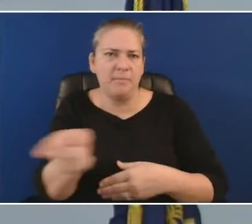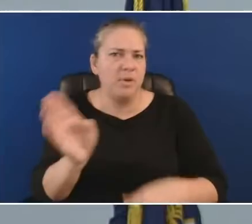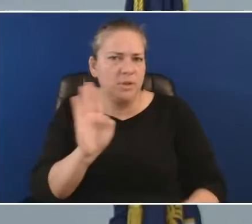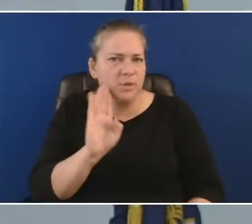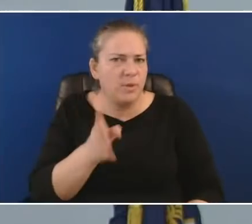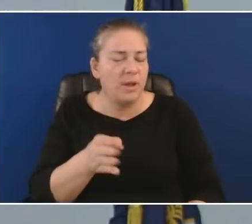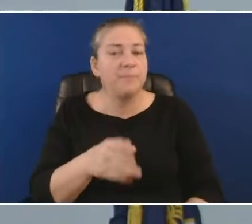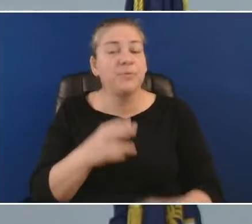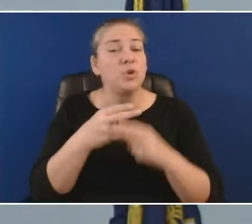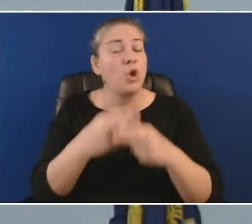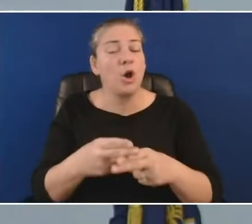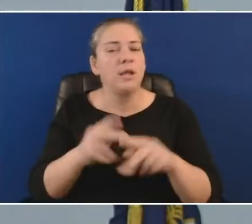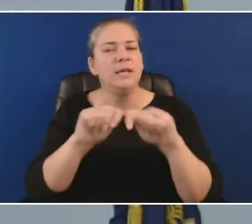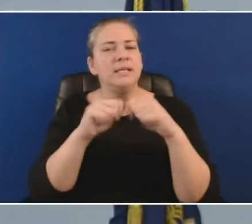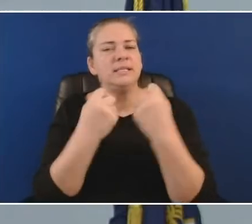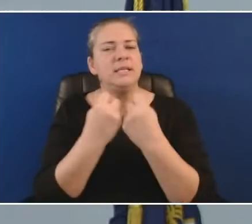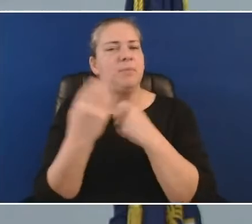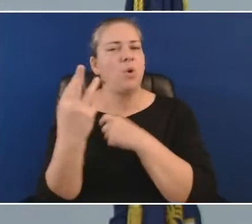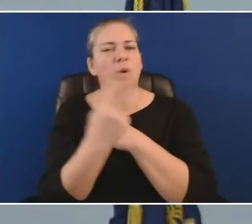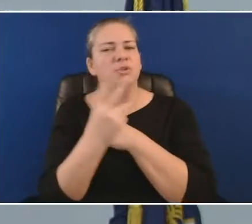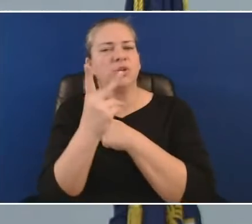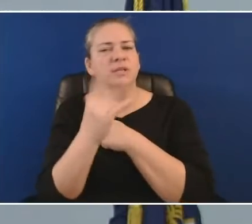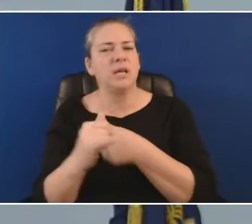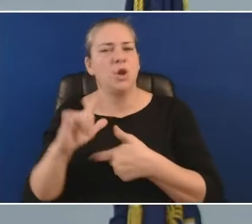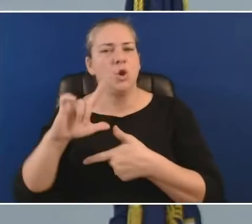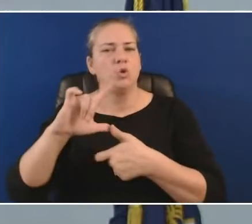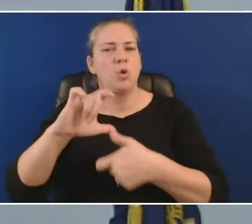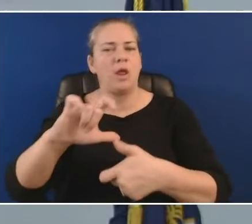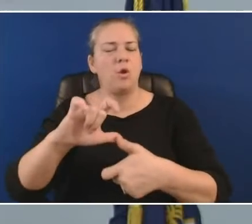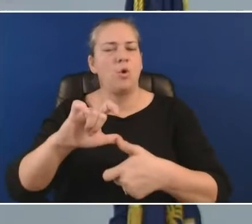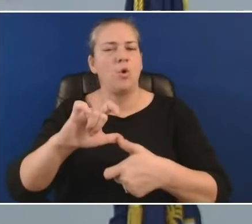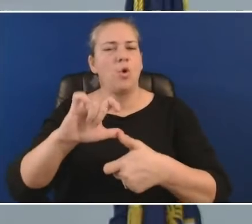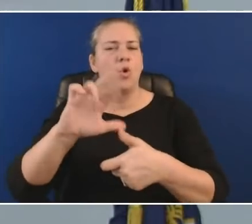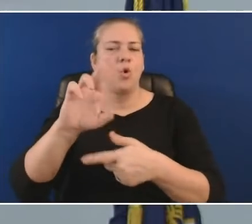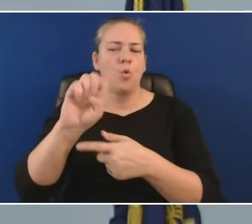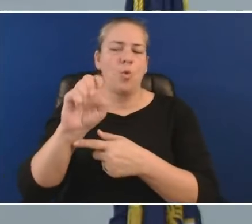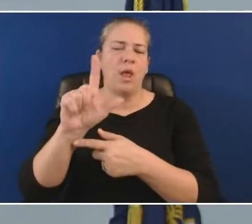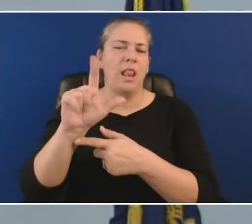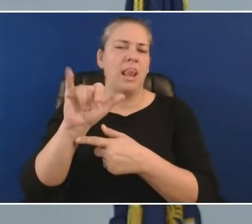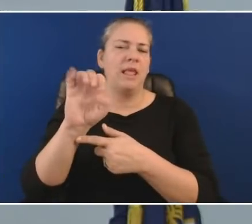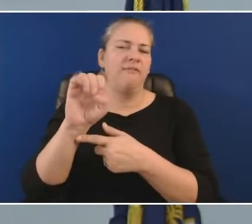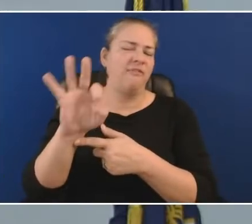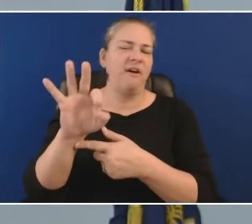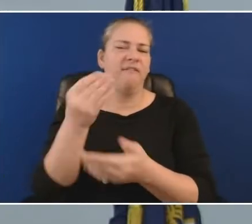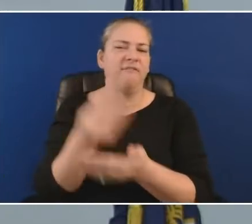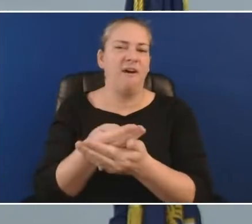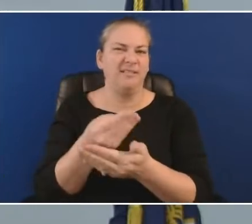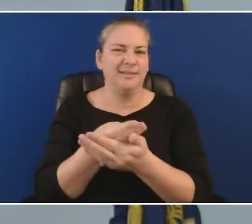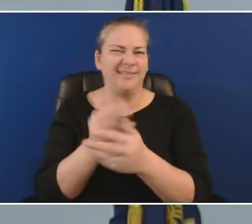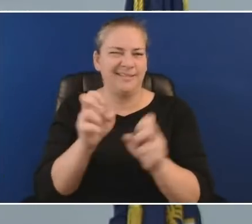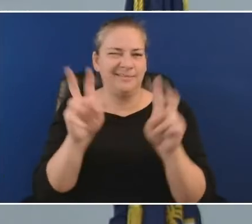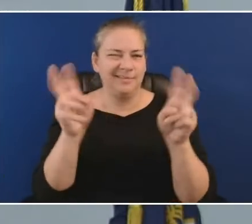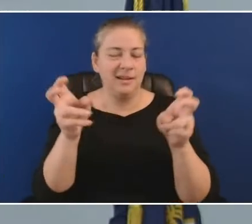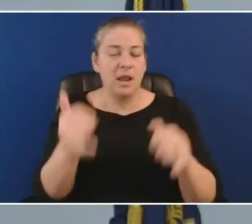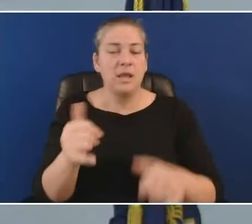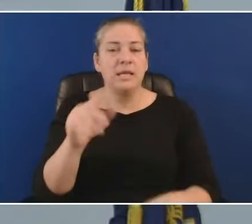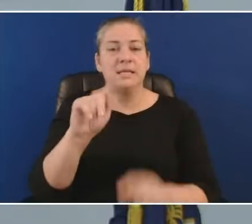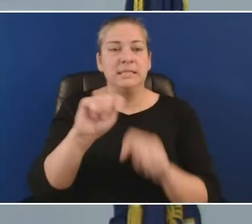Kentucky Tornado Relief Fund. It is now live at